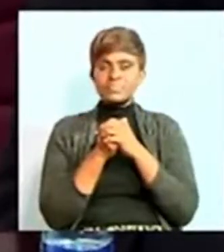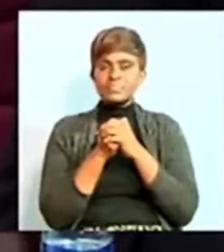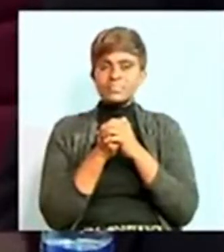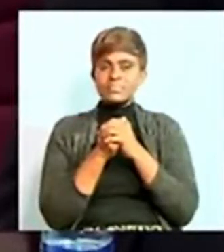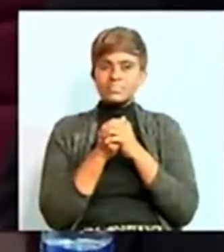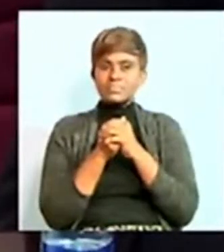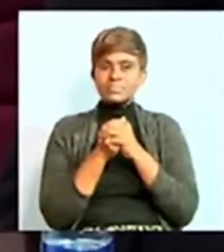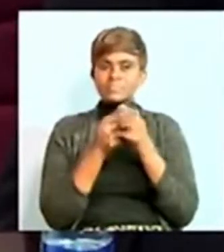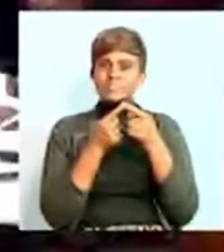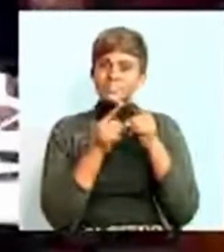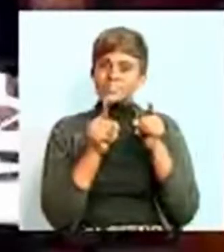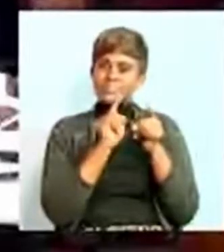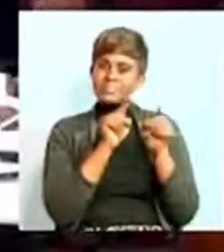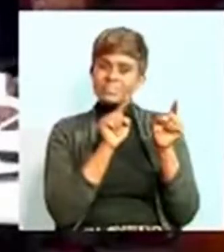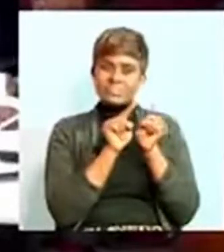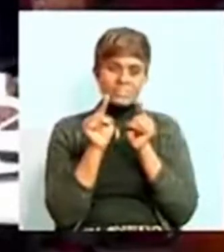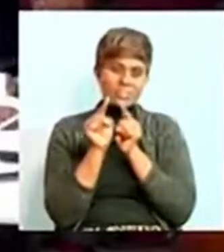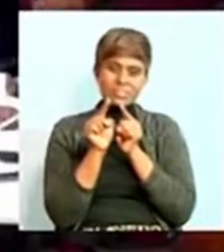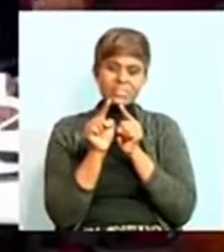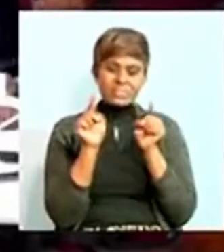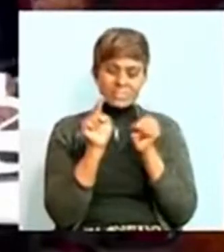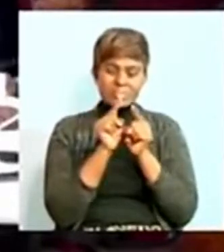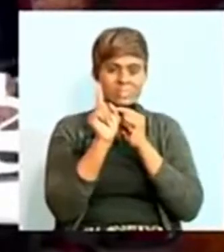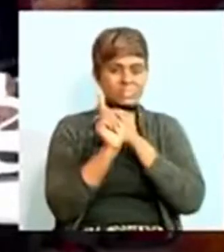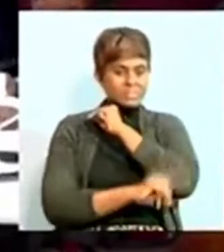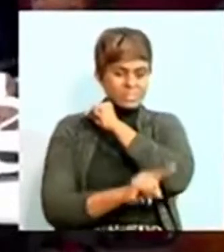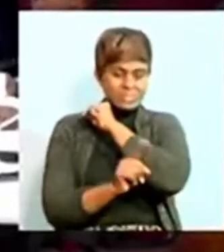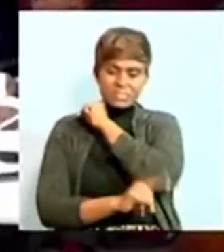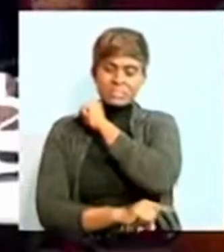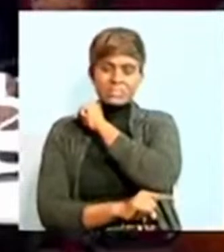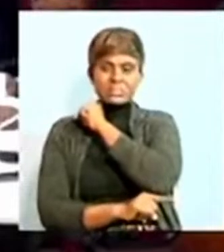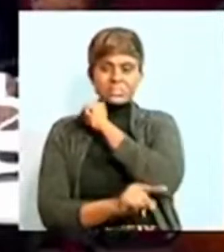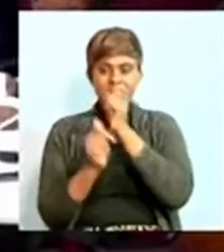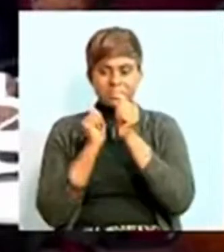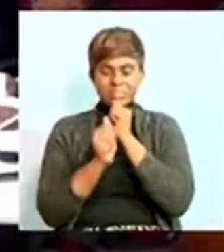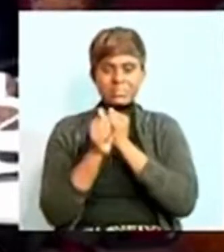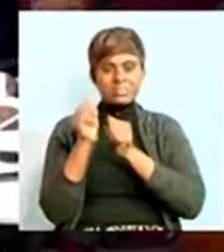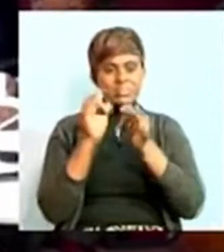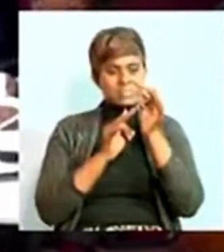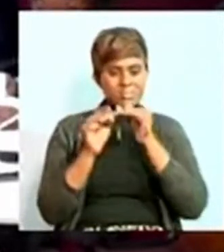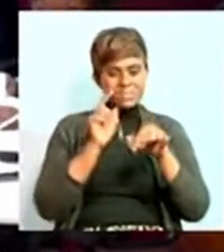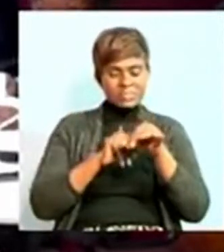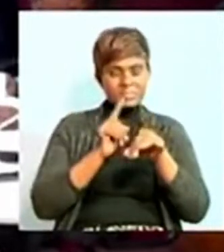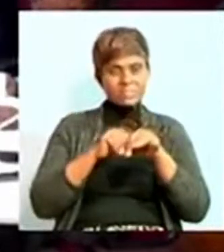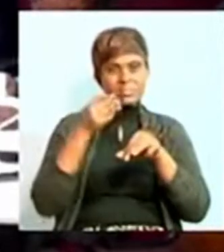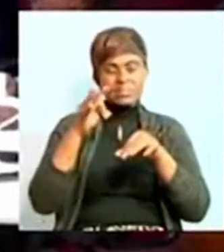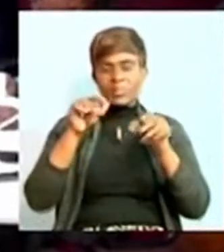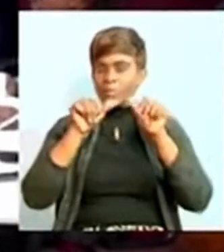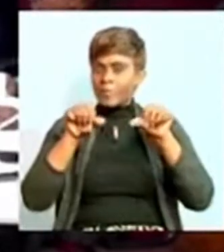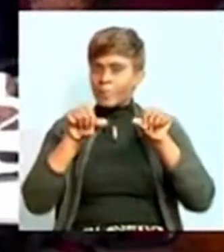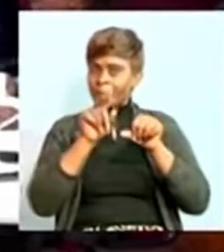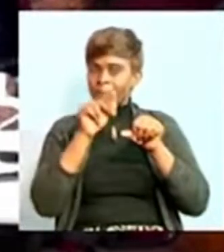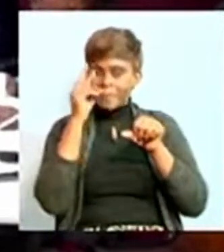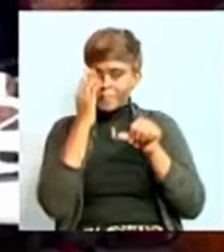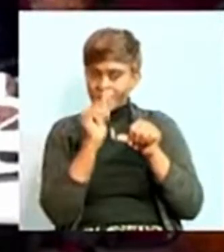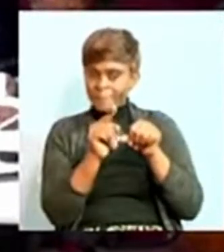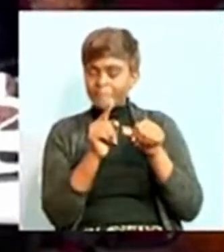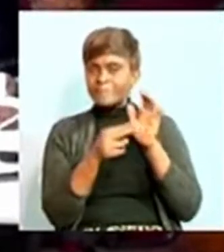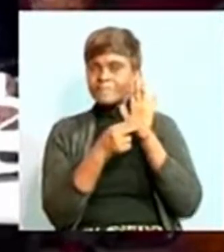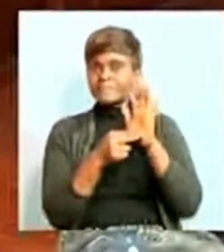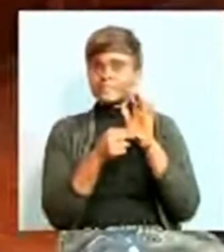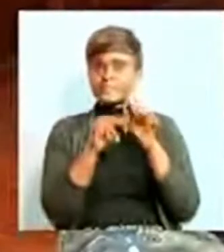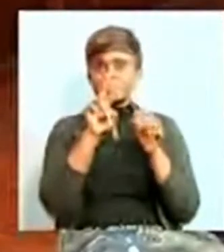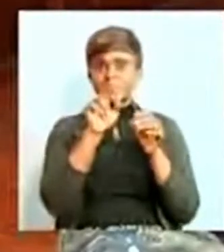And the difference also is also the penalties that were being accounted for during the time of the audit. That's the reason why it came to